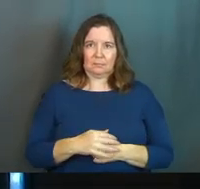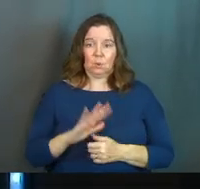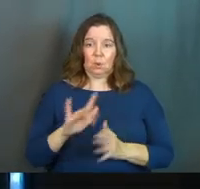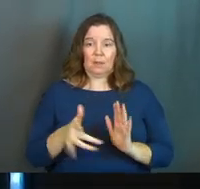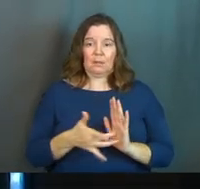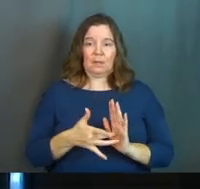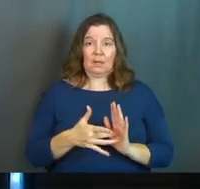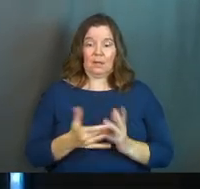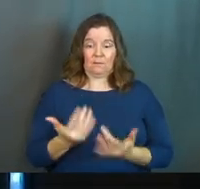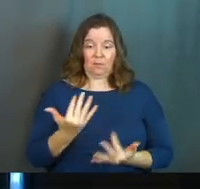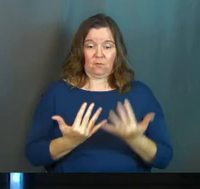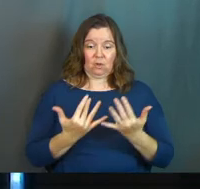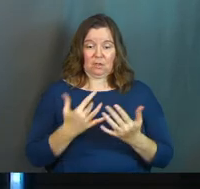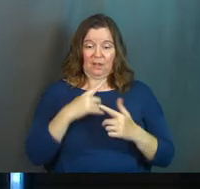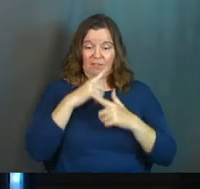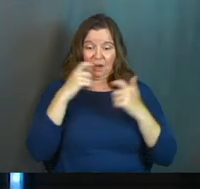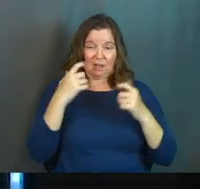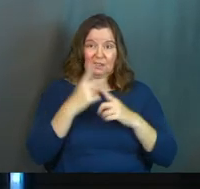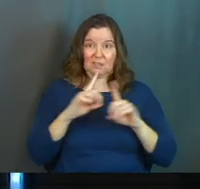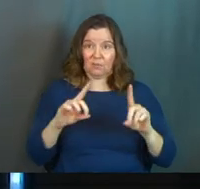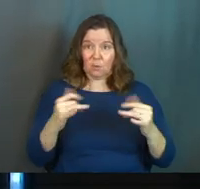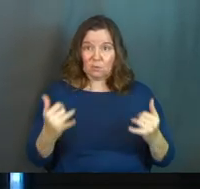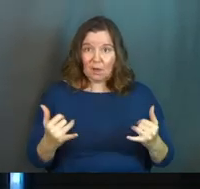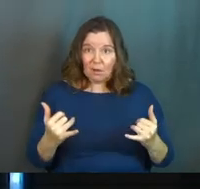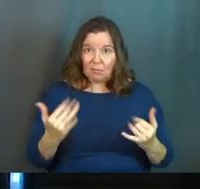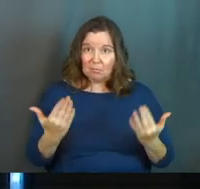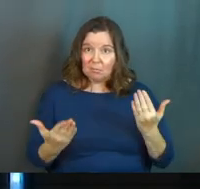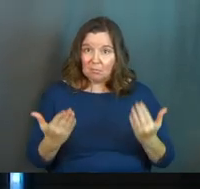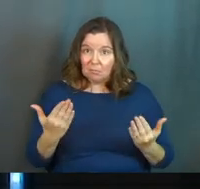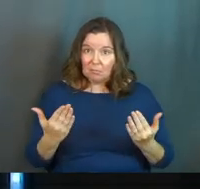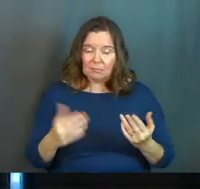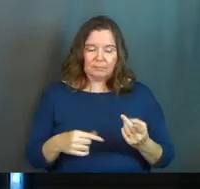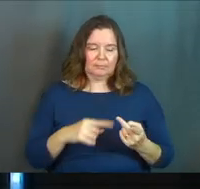You're in the middle of the furnace of an ugly divorce right now.